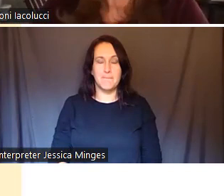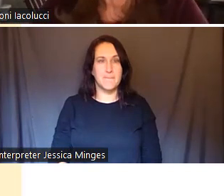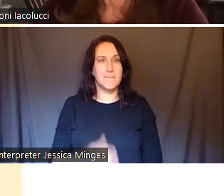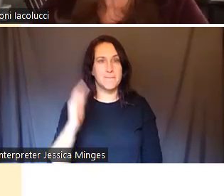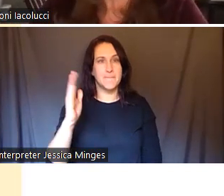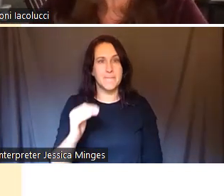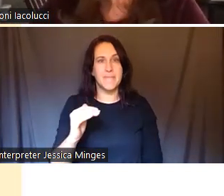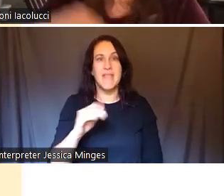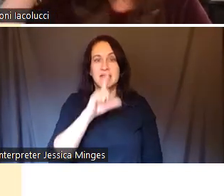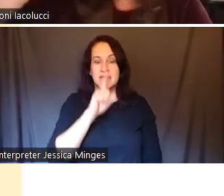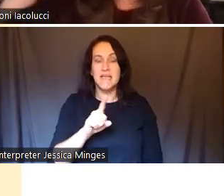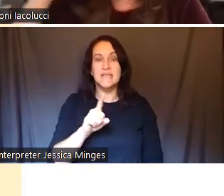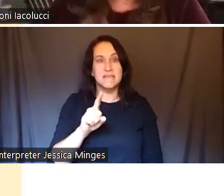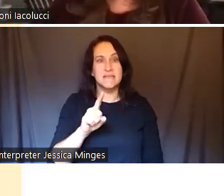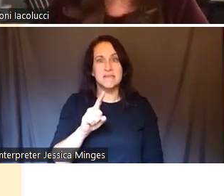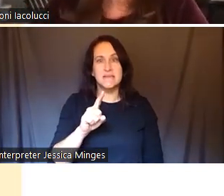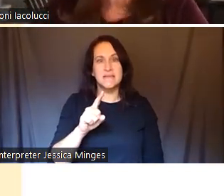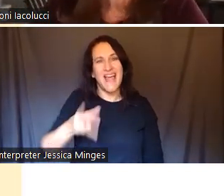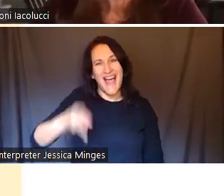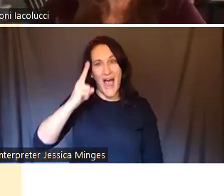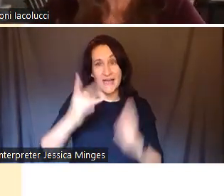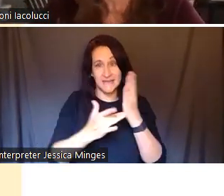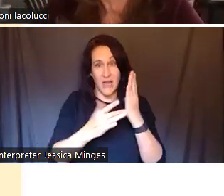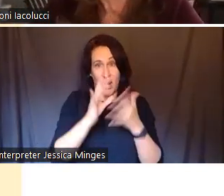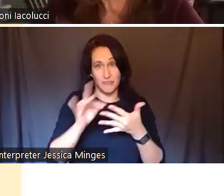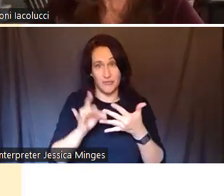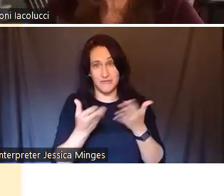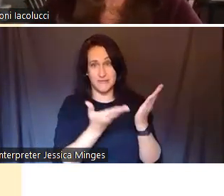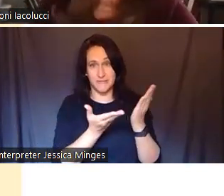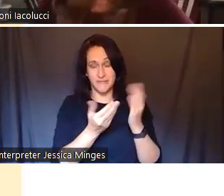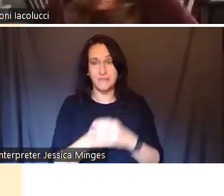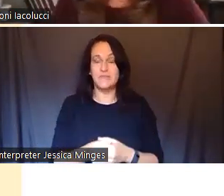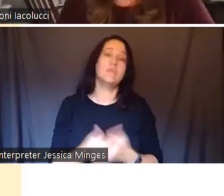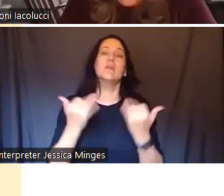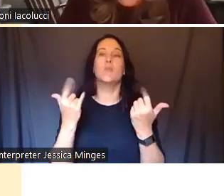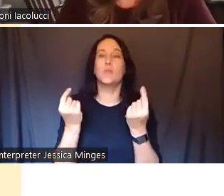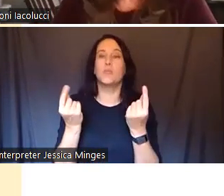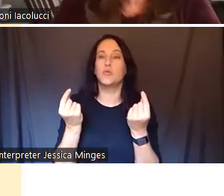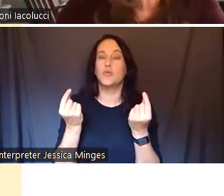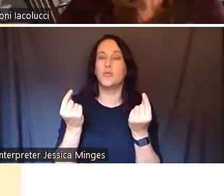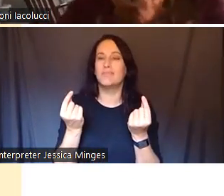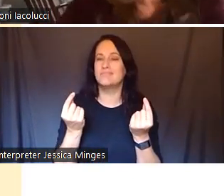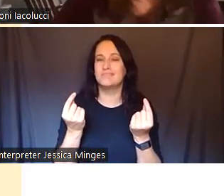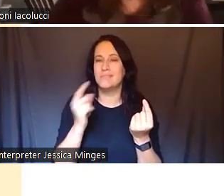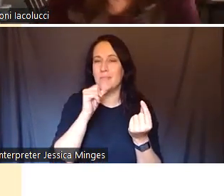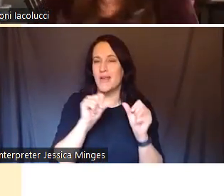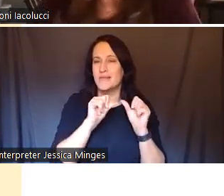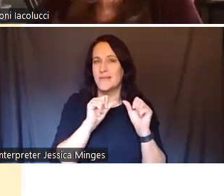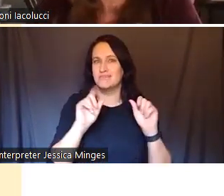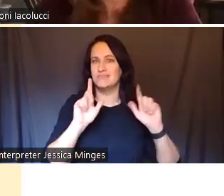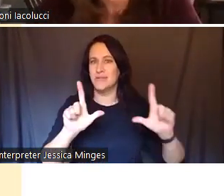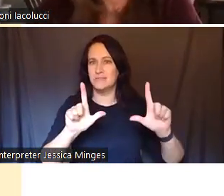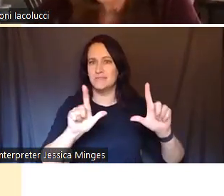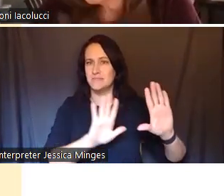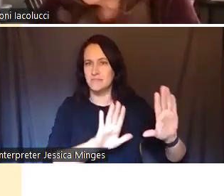Okay, these are the higher tech options. So what I'm going to do here is, I'm not going to keep this slide up because